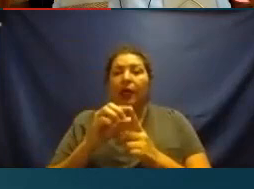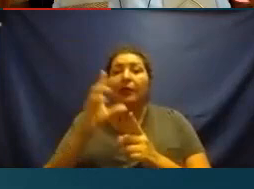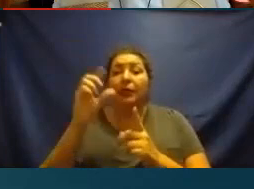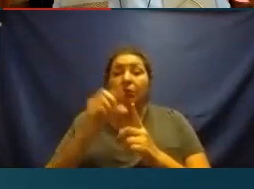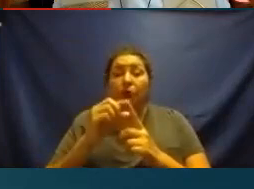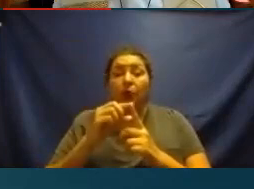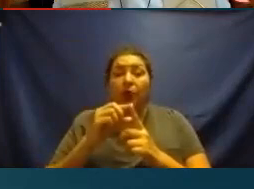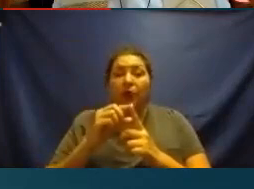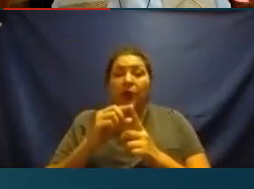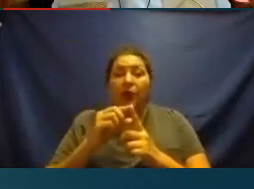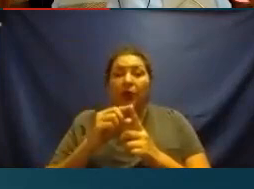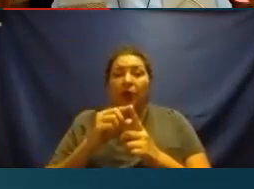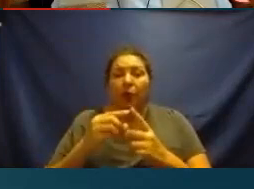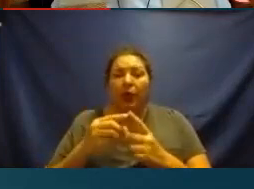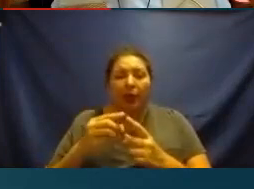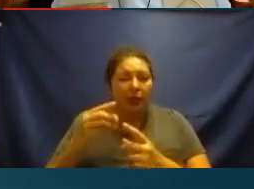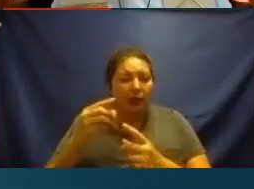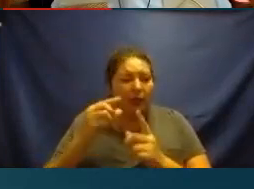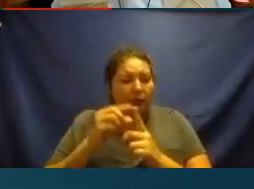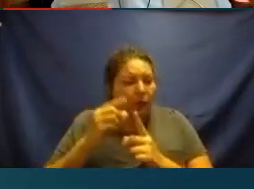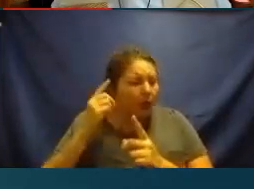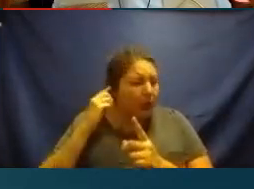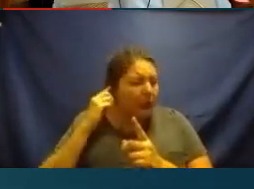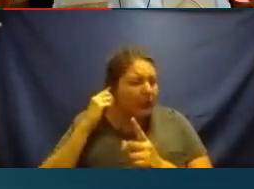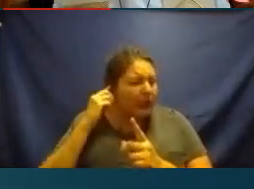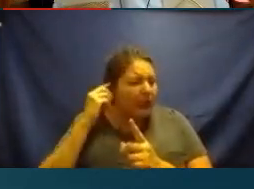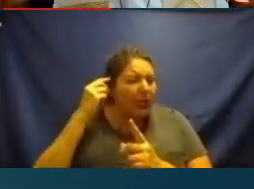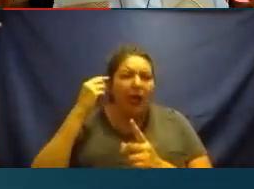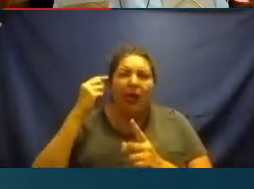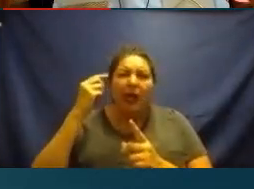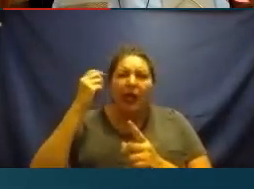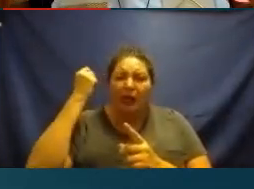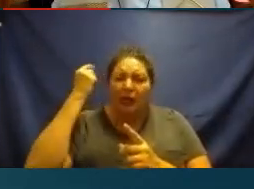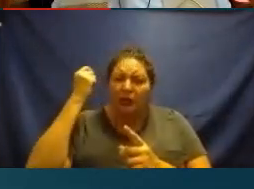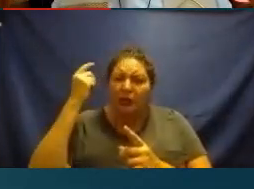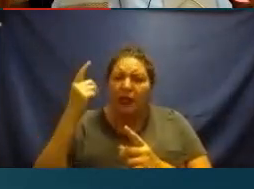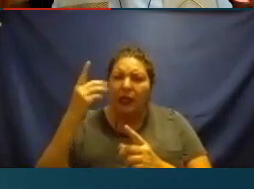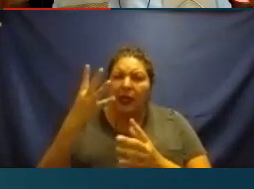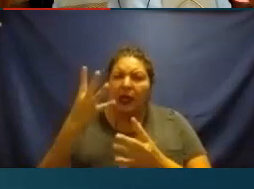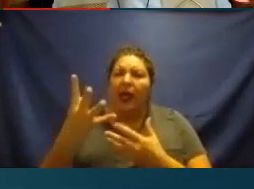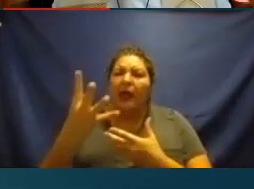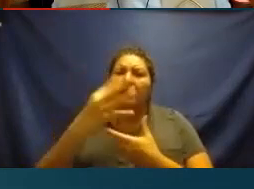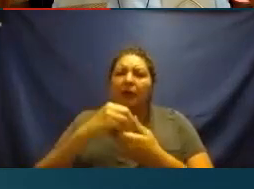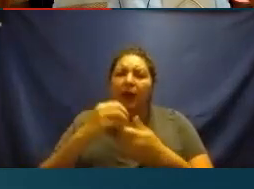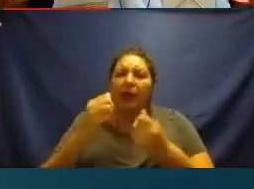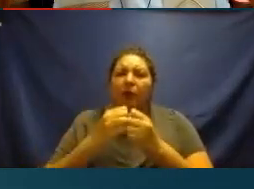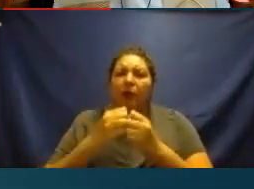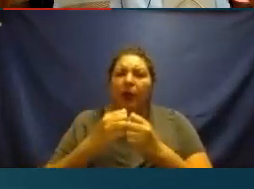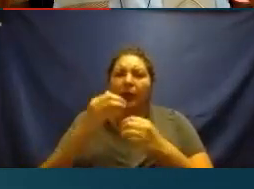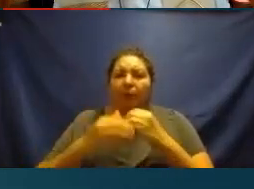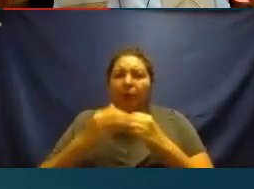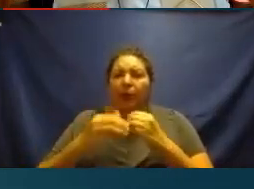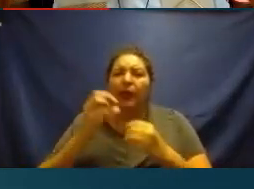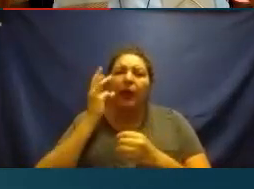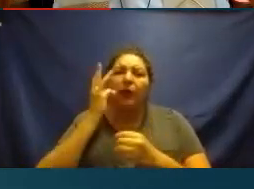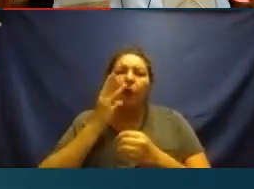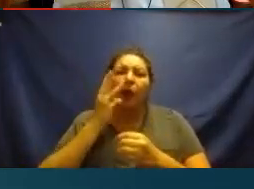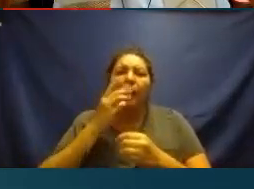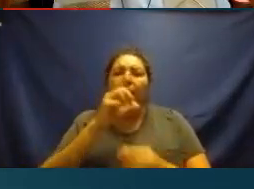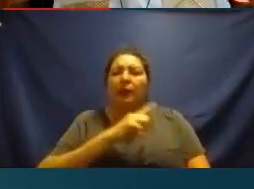our ears, and he comes, and the word is combined with bread and wine of the Lord's Supper. In each